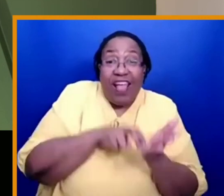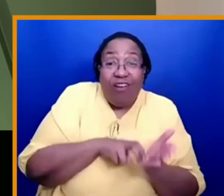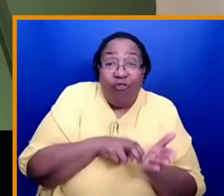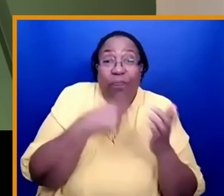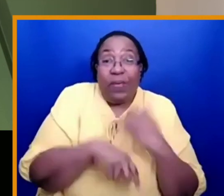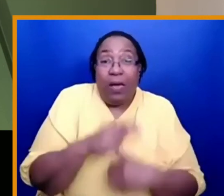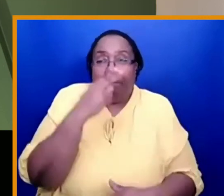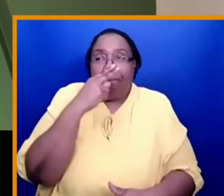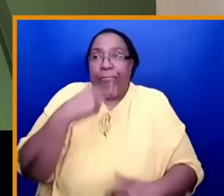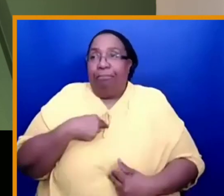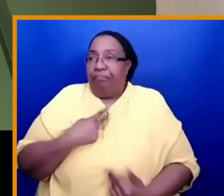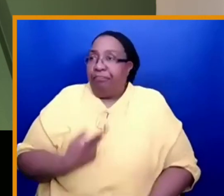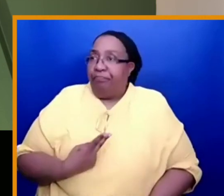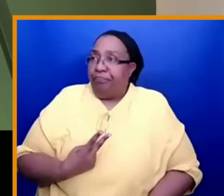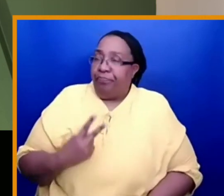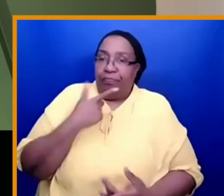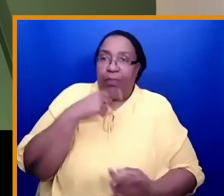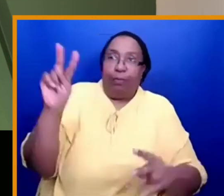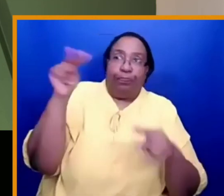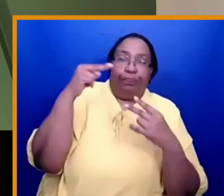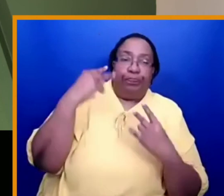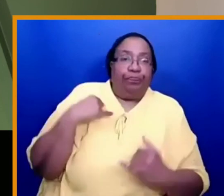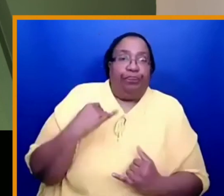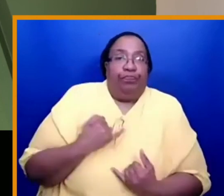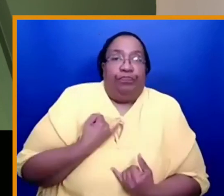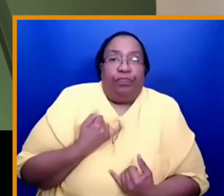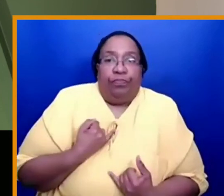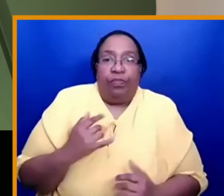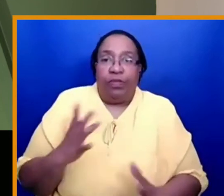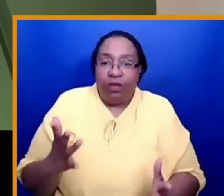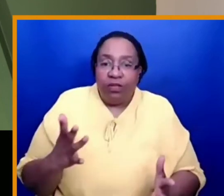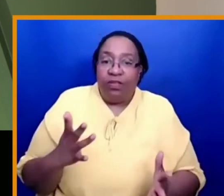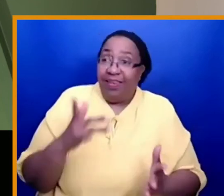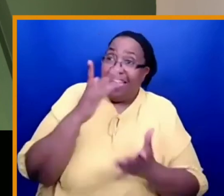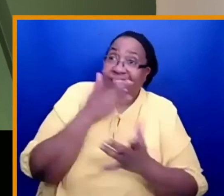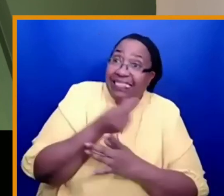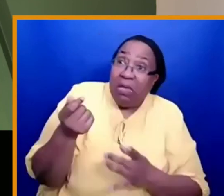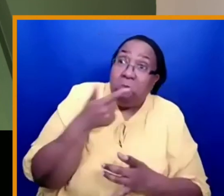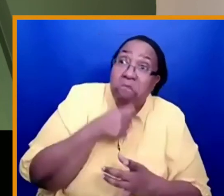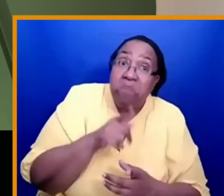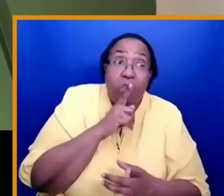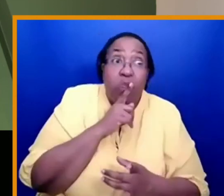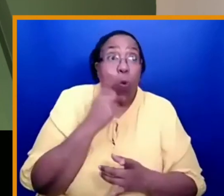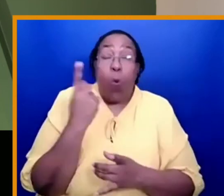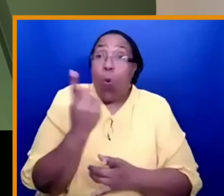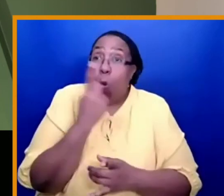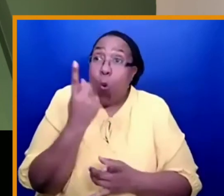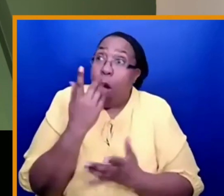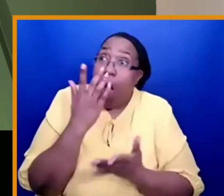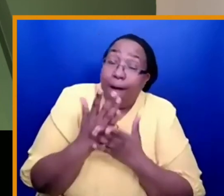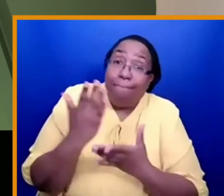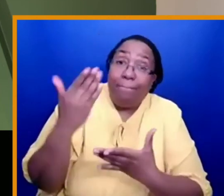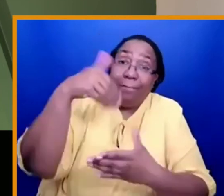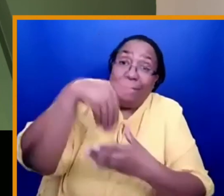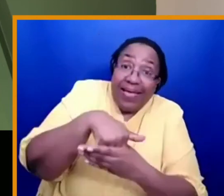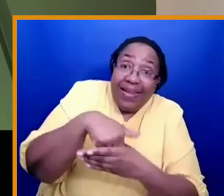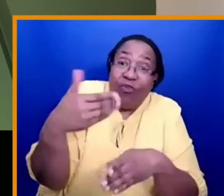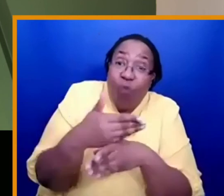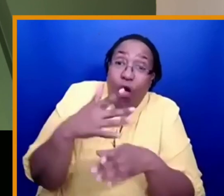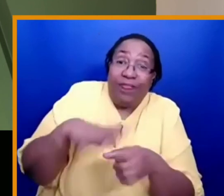complex, constantly changing, and even people in the know, even people in the sector, often find it difficult to pin